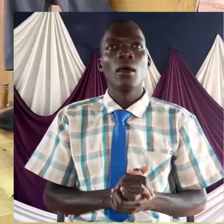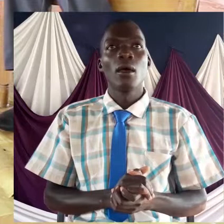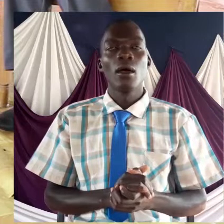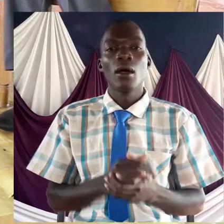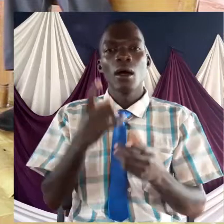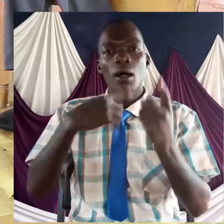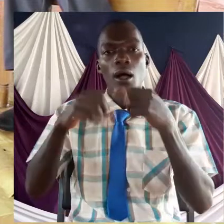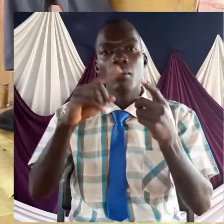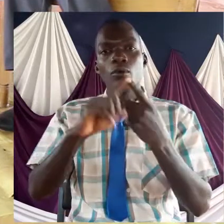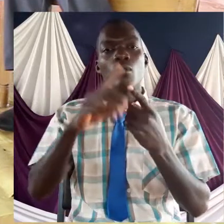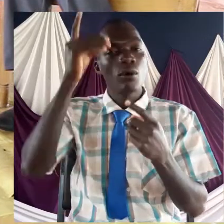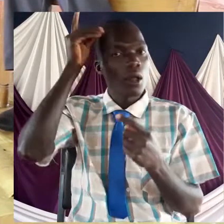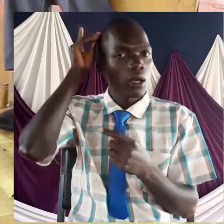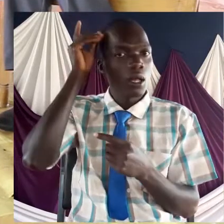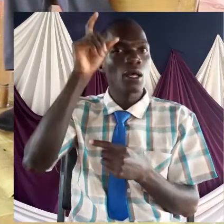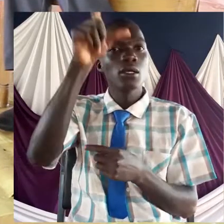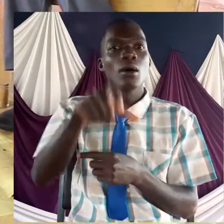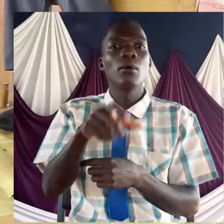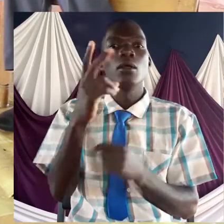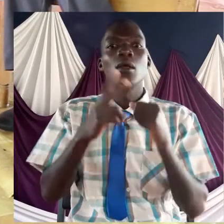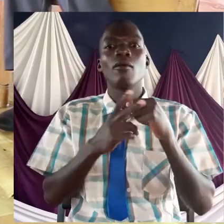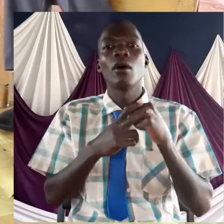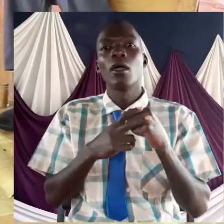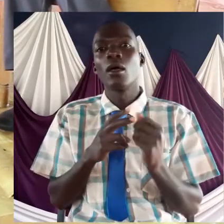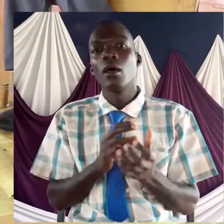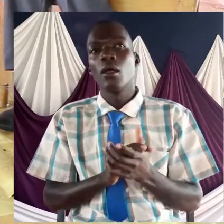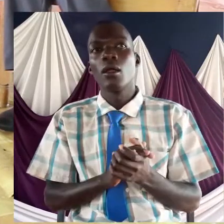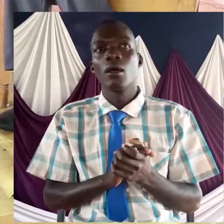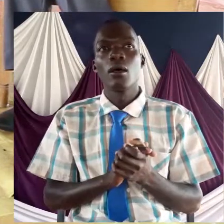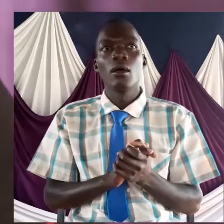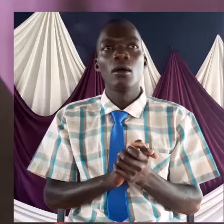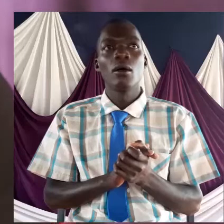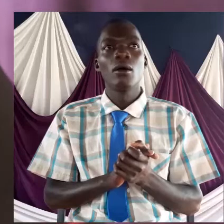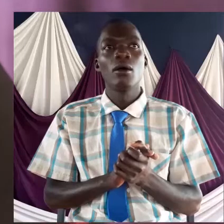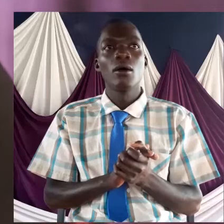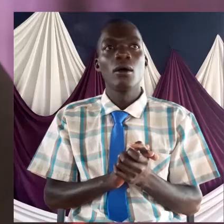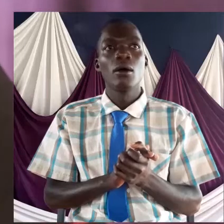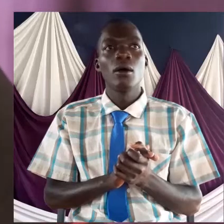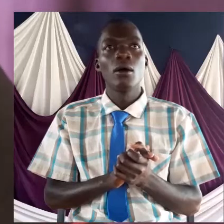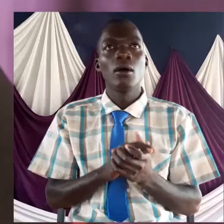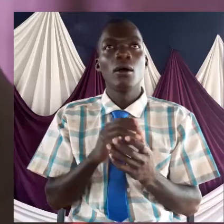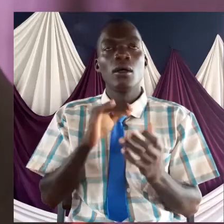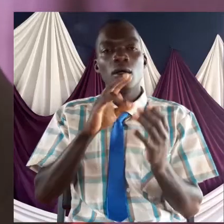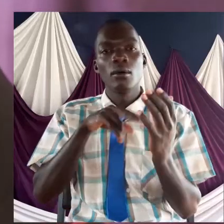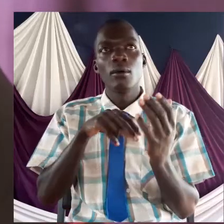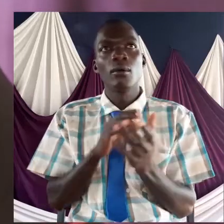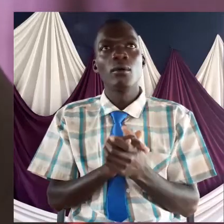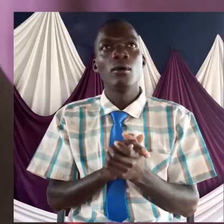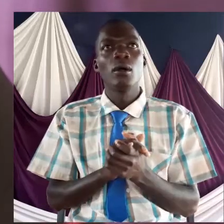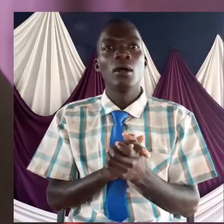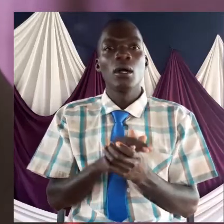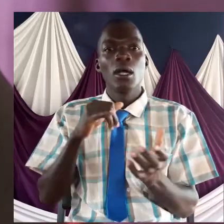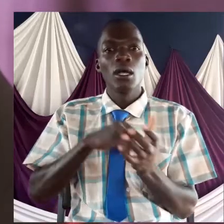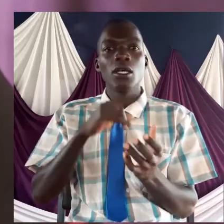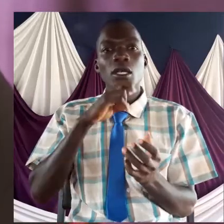Daniel chapter 7, verse 25, let me just read. He